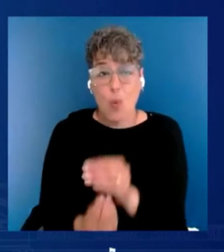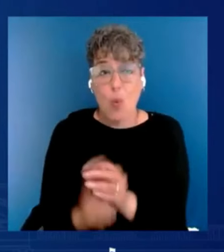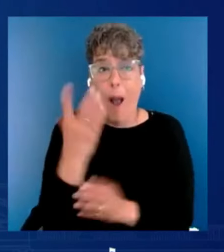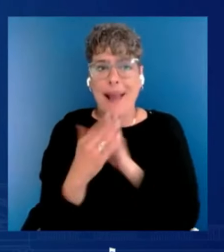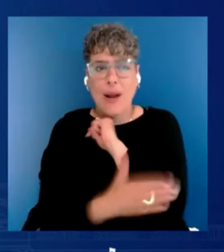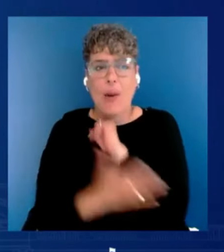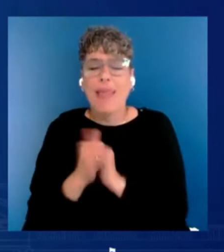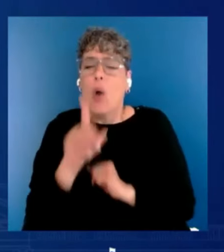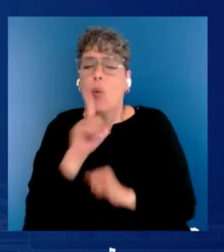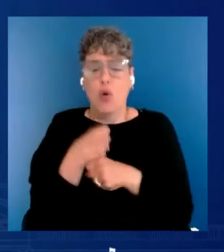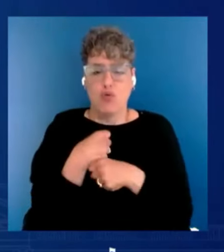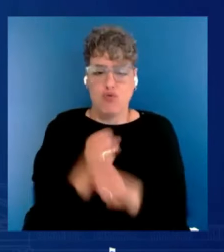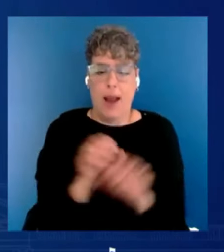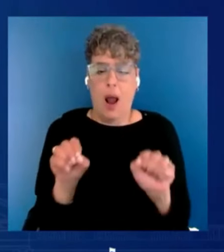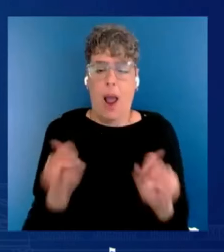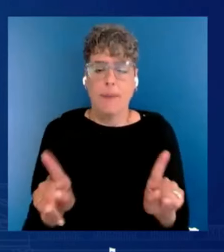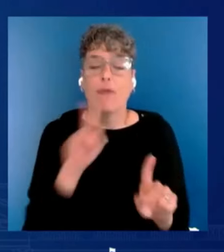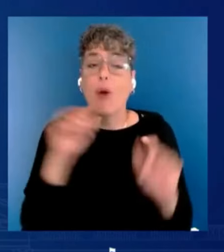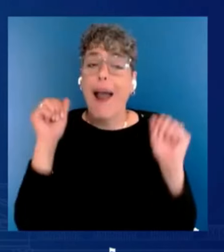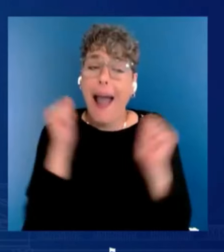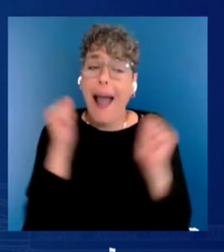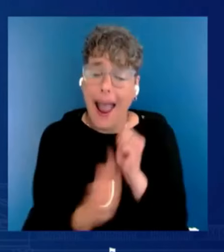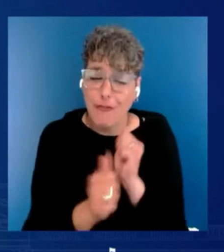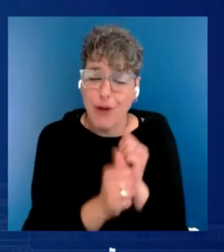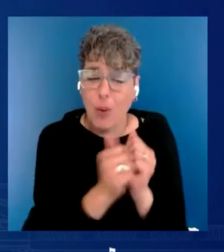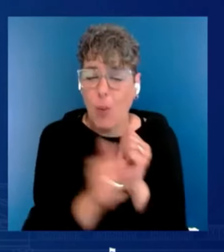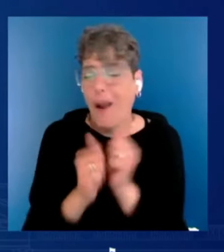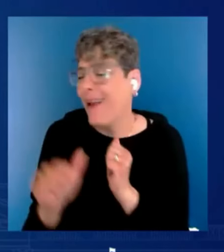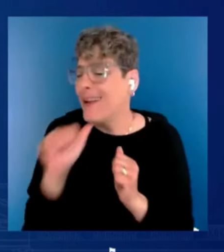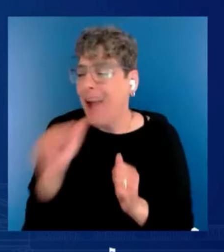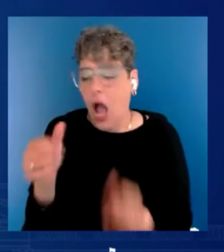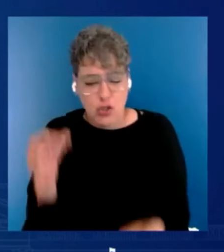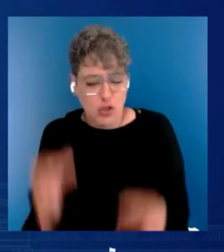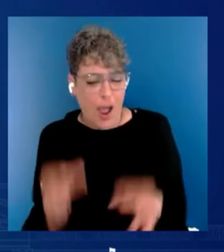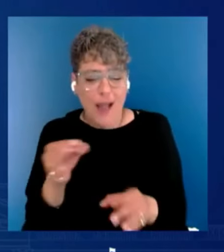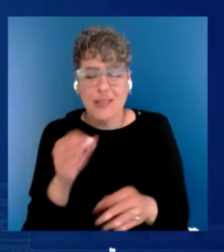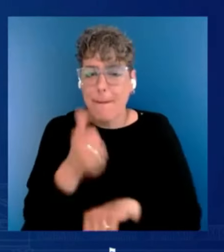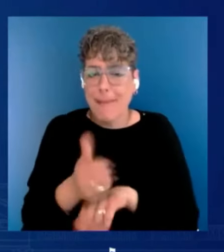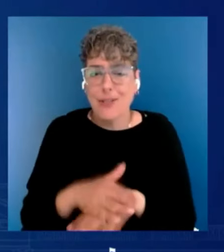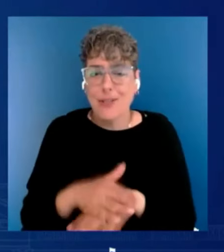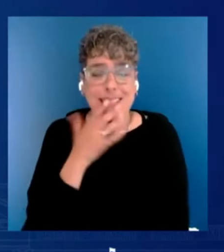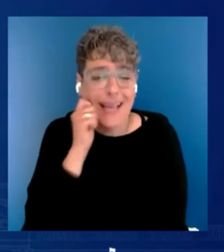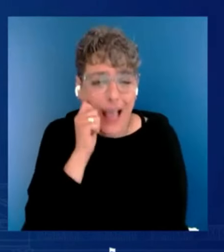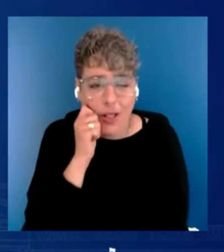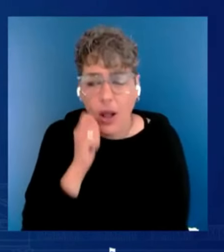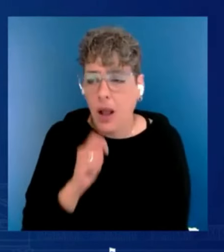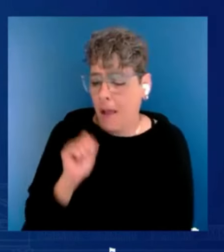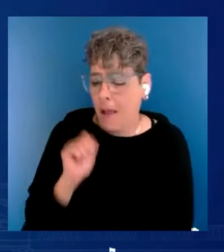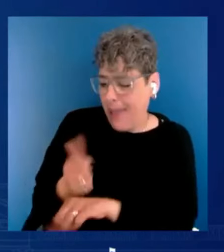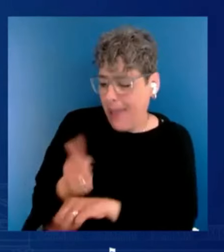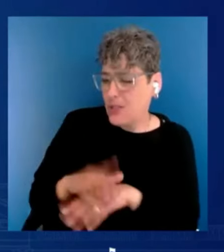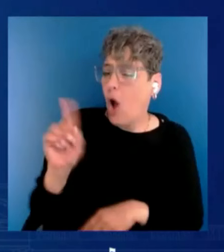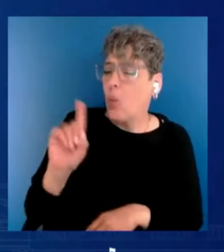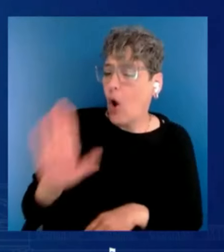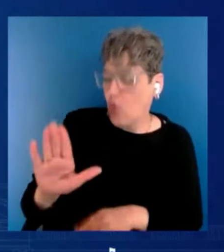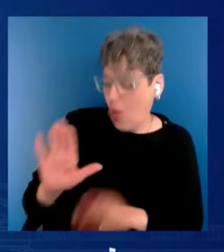everyone, where we wouldn't be judged on the basis of our skin color, or where we came, our ancestors came from, or the sound of our accent, or the